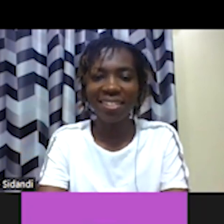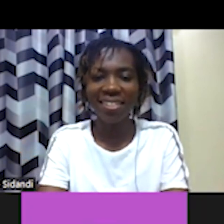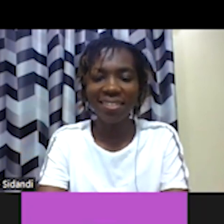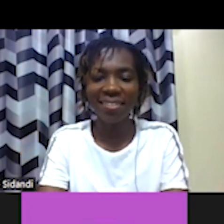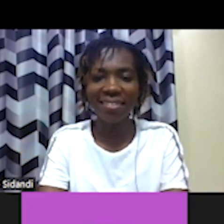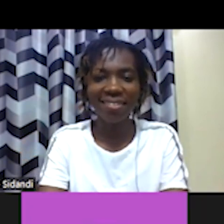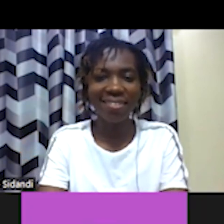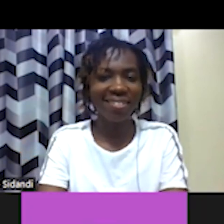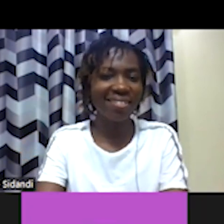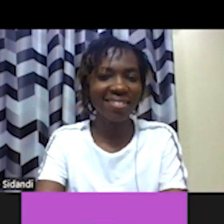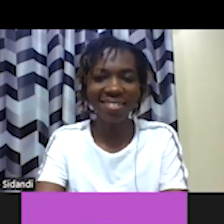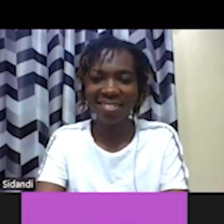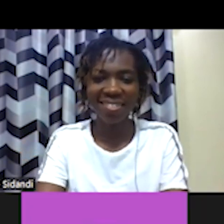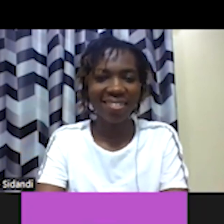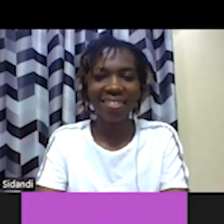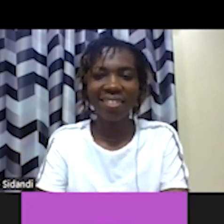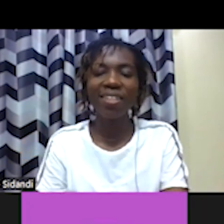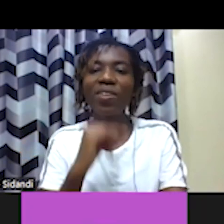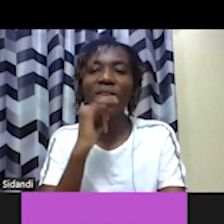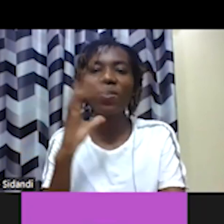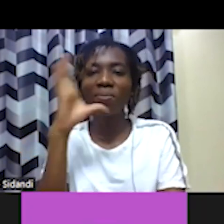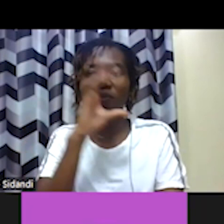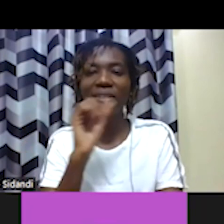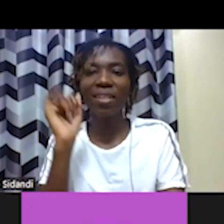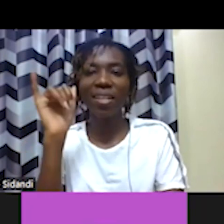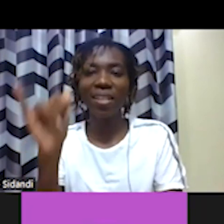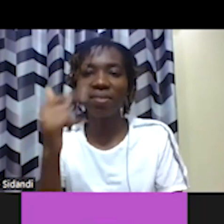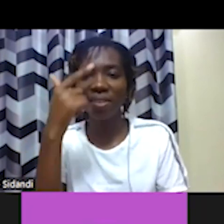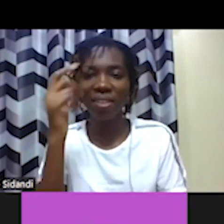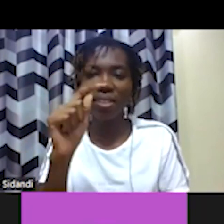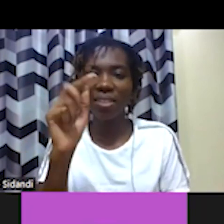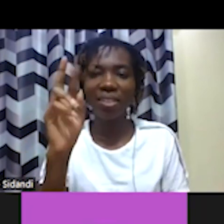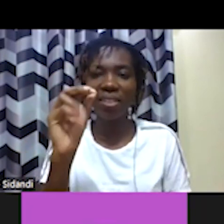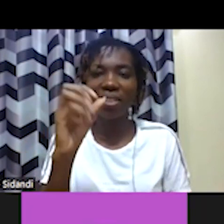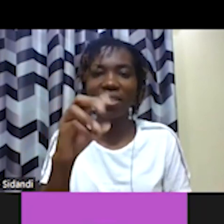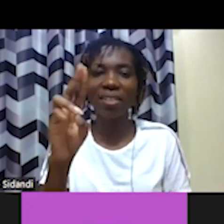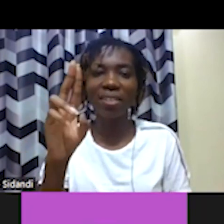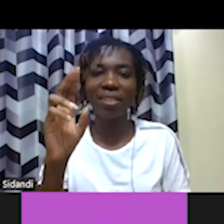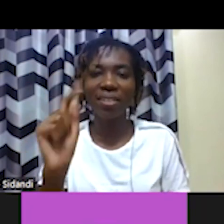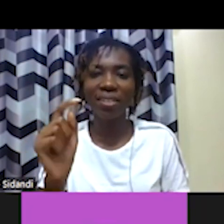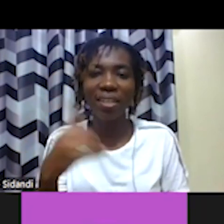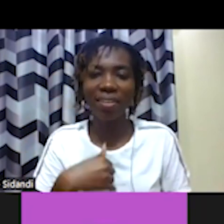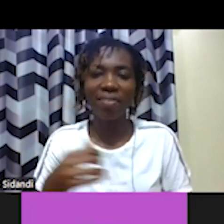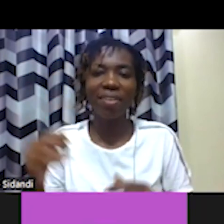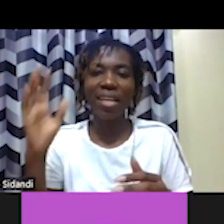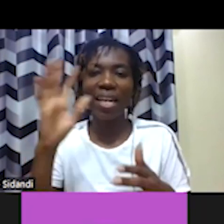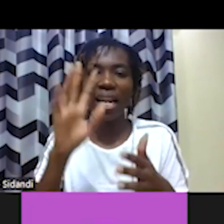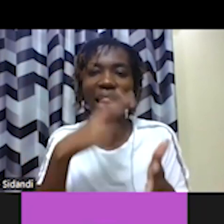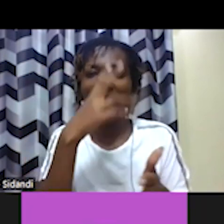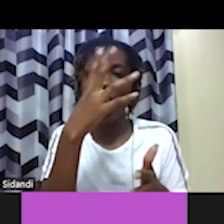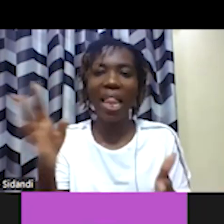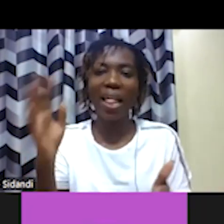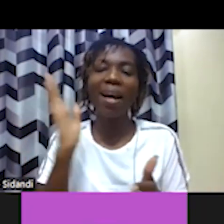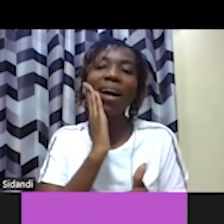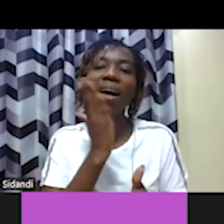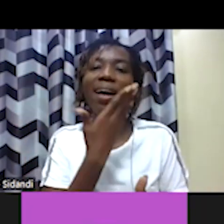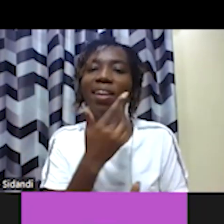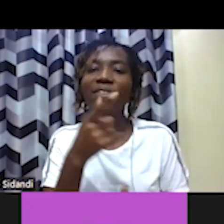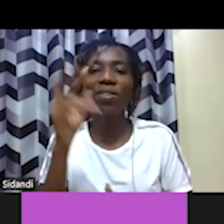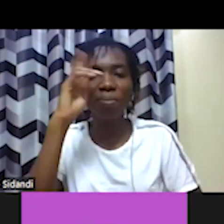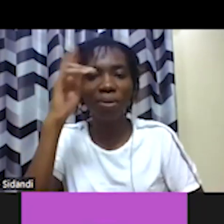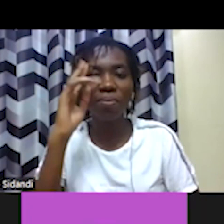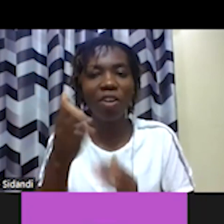yes. Hey, guys, don't miss. You know, a trout has got rainbow colors. So when you rainbow, remember God is